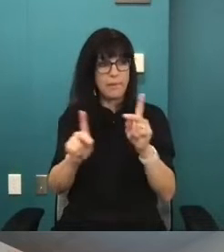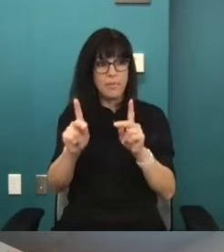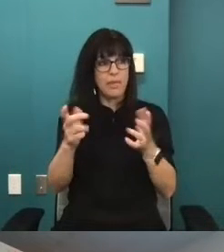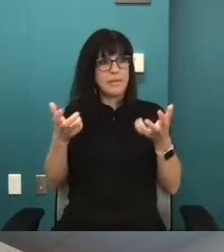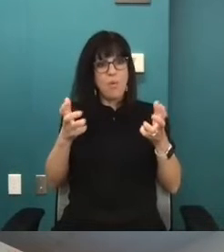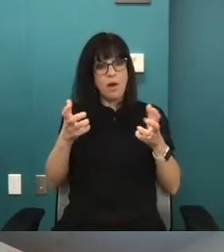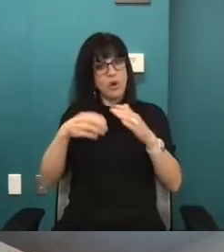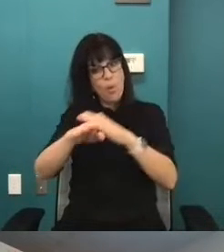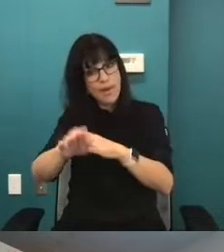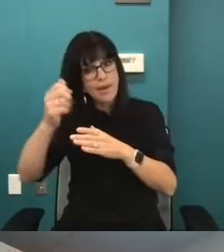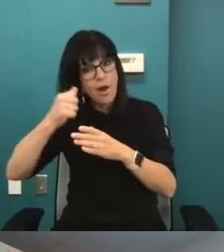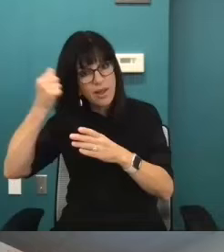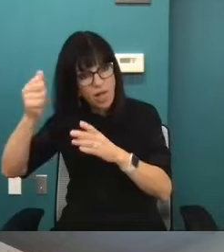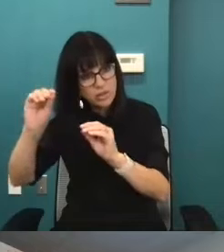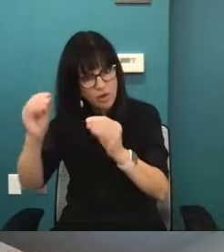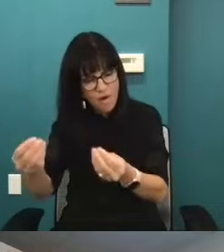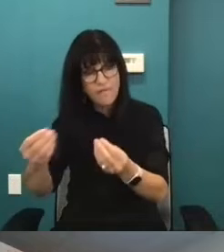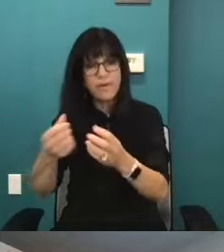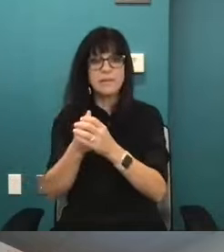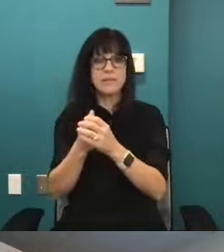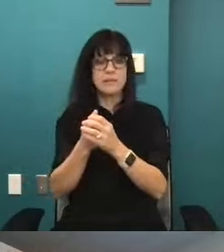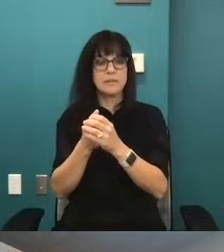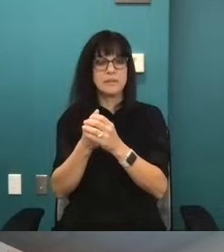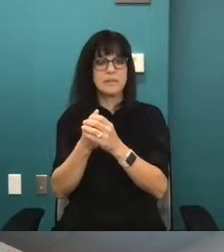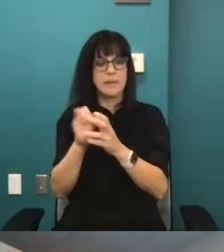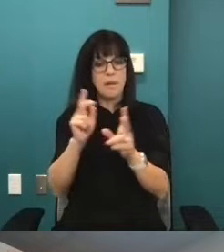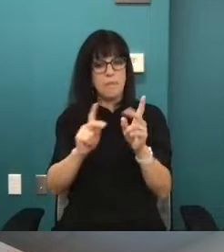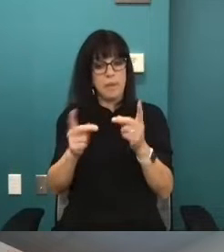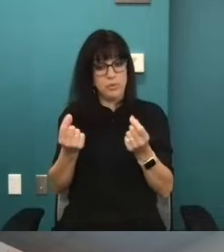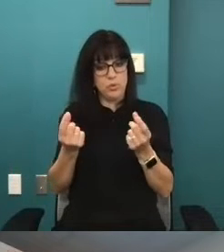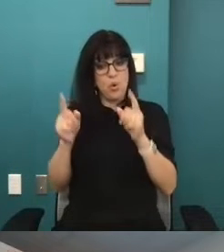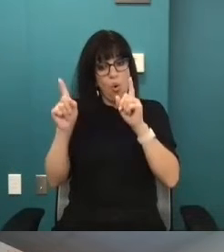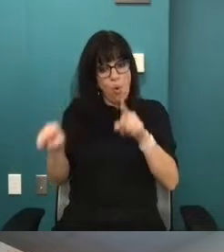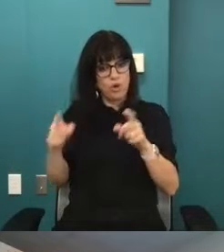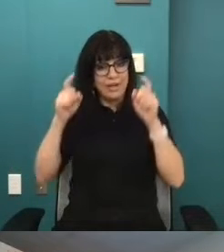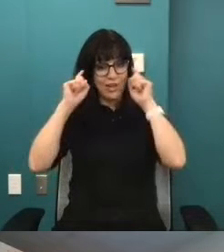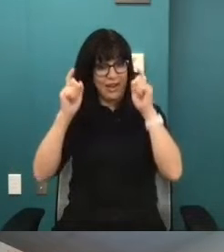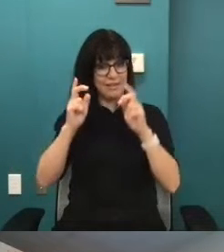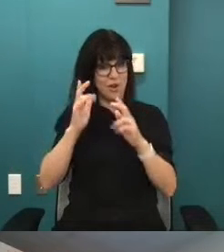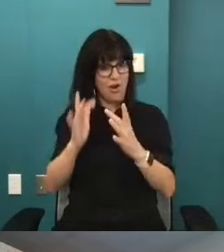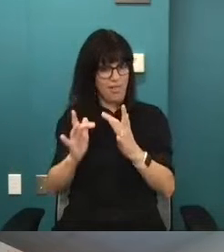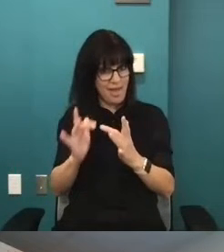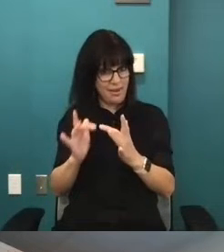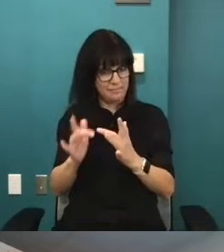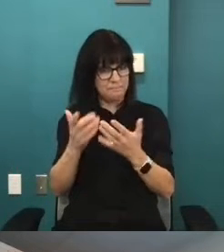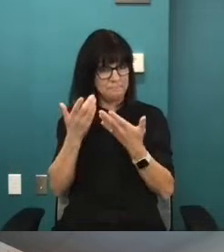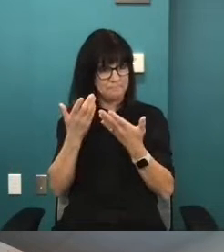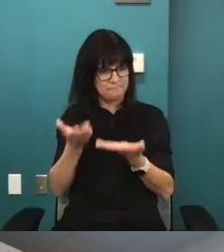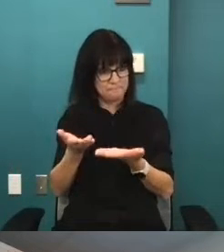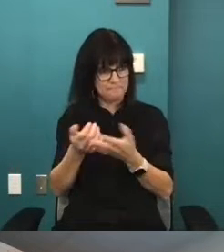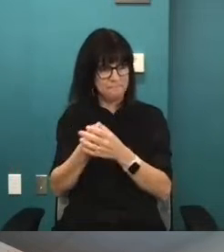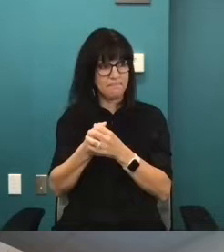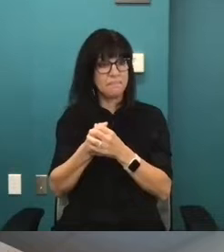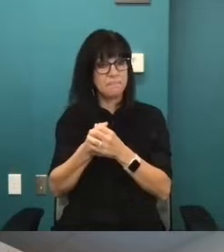to the audiologist, people started to order hearing aids online and have